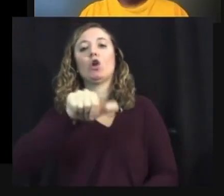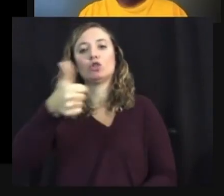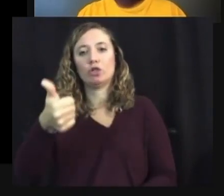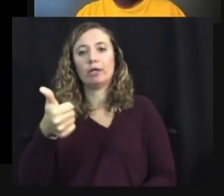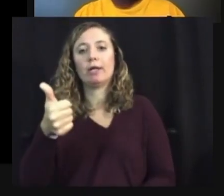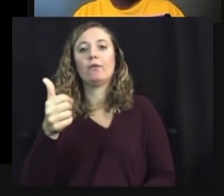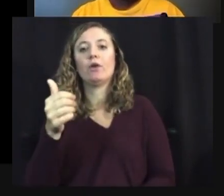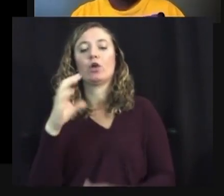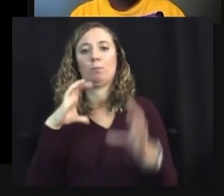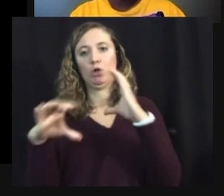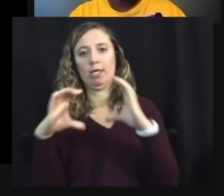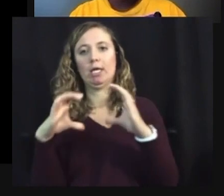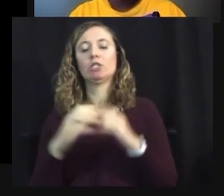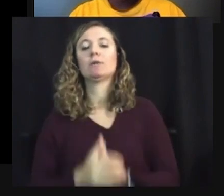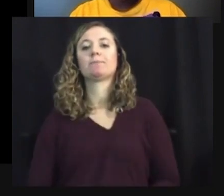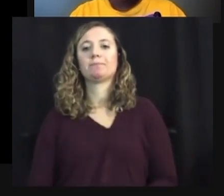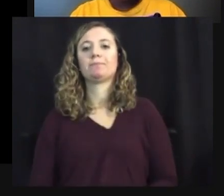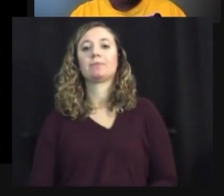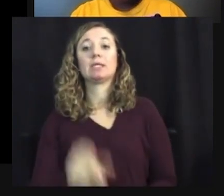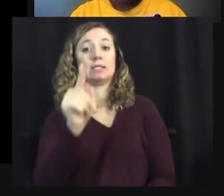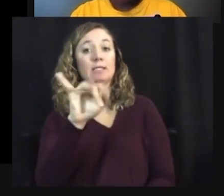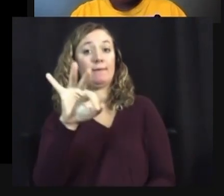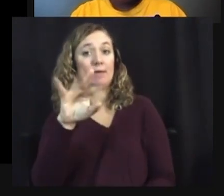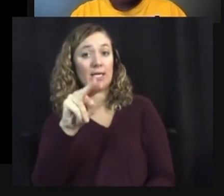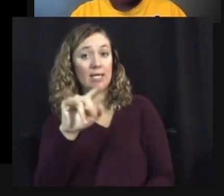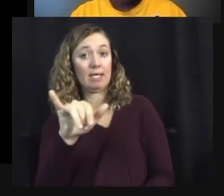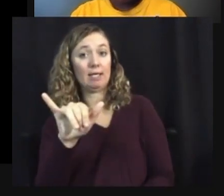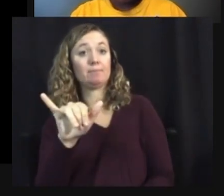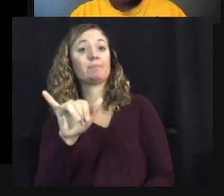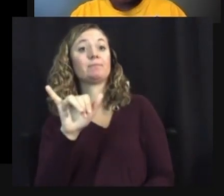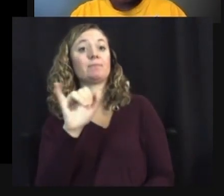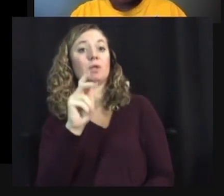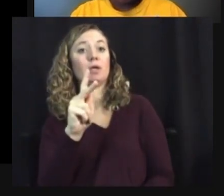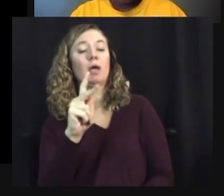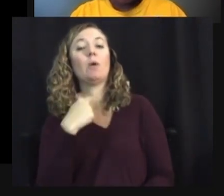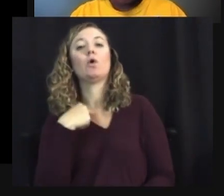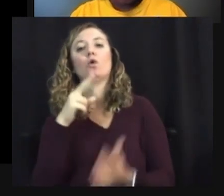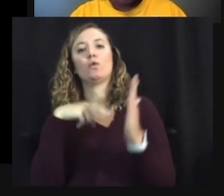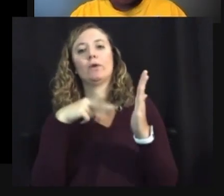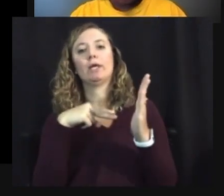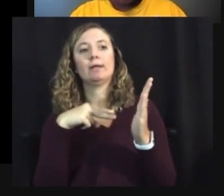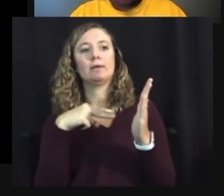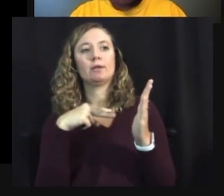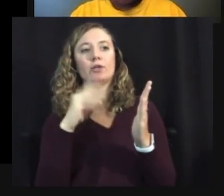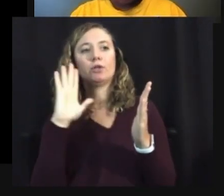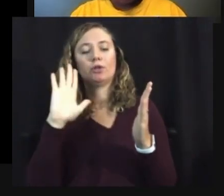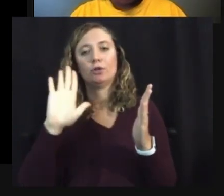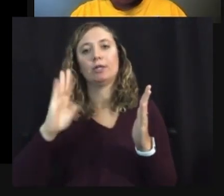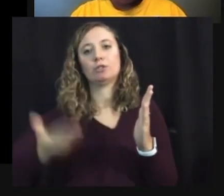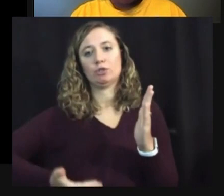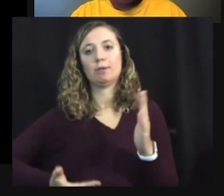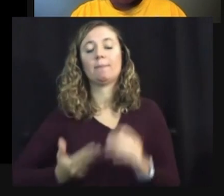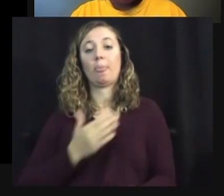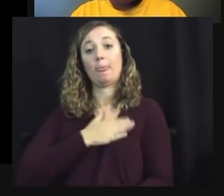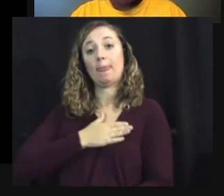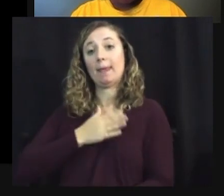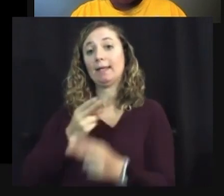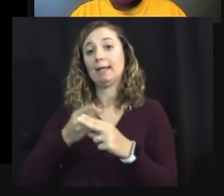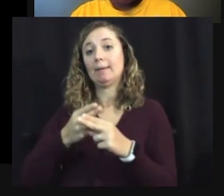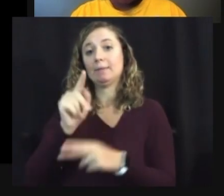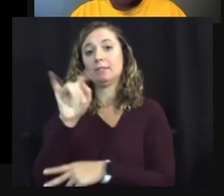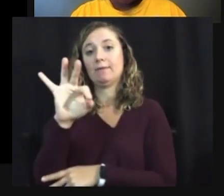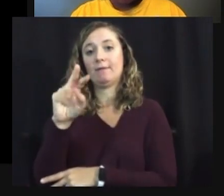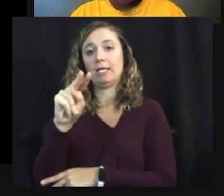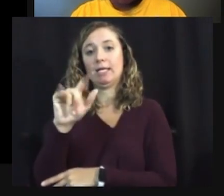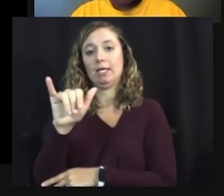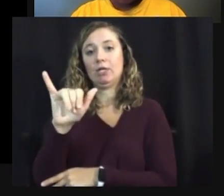So Tiffany, you can, I will just read this part to introduce you. My name is Tiffany